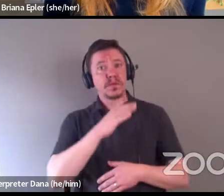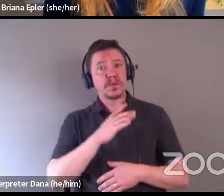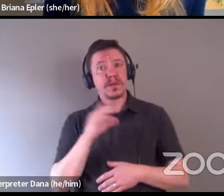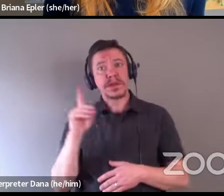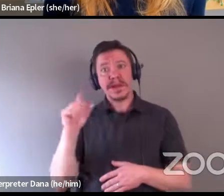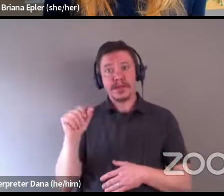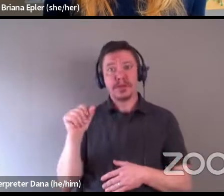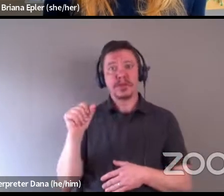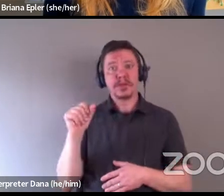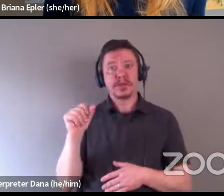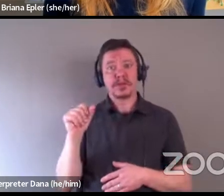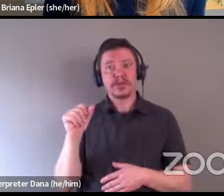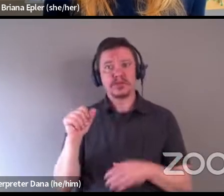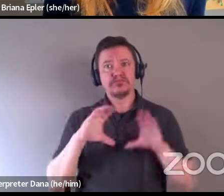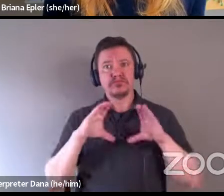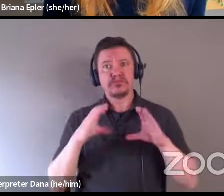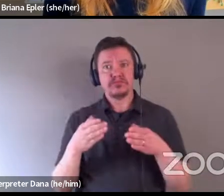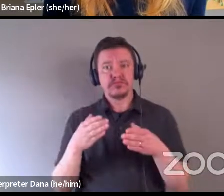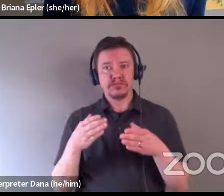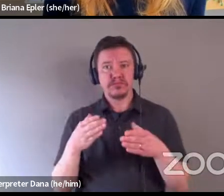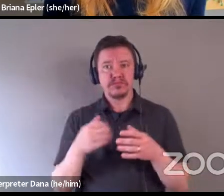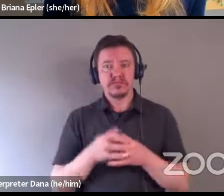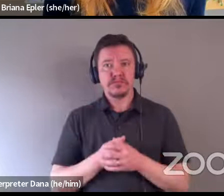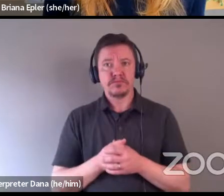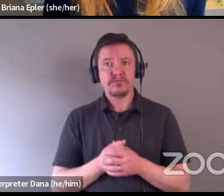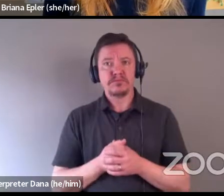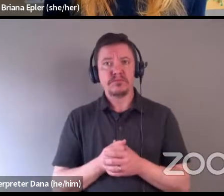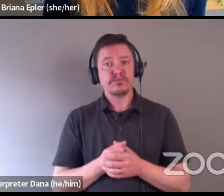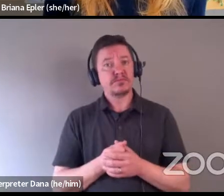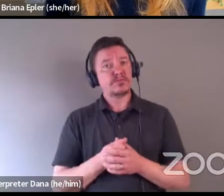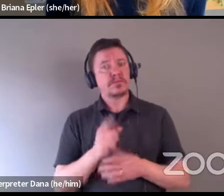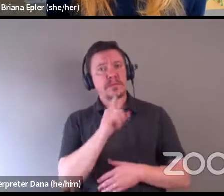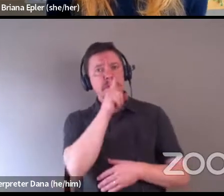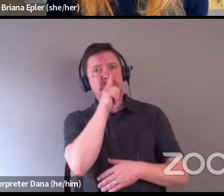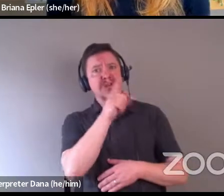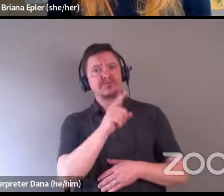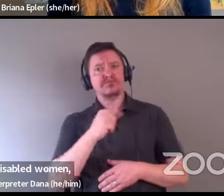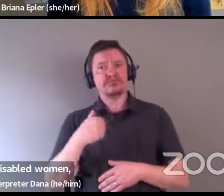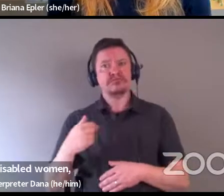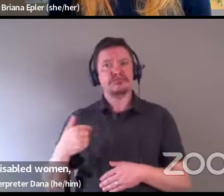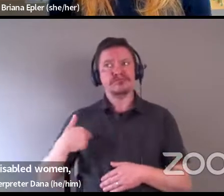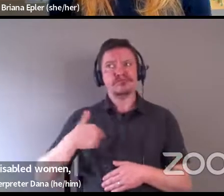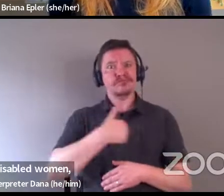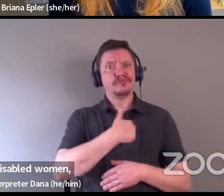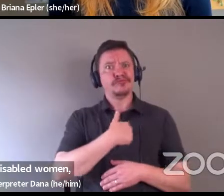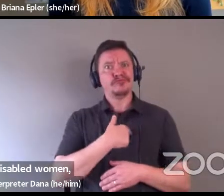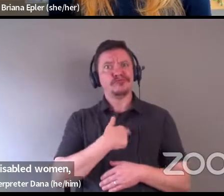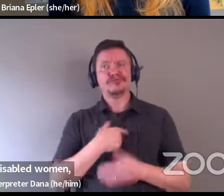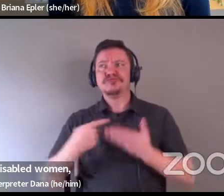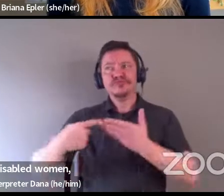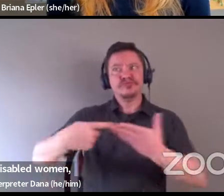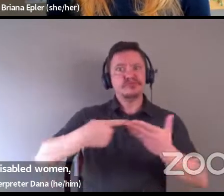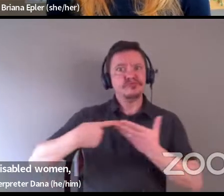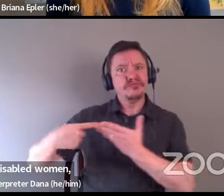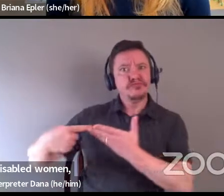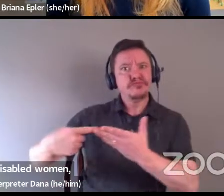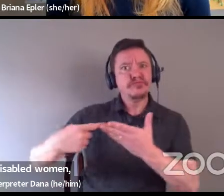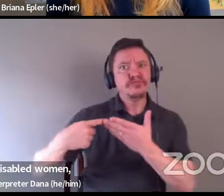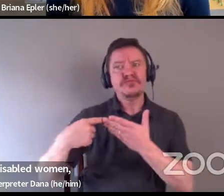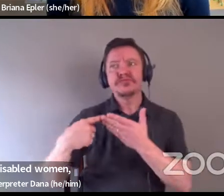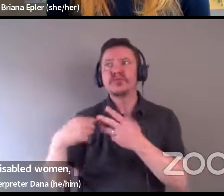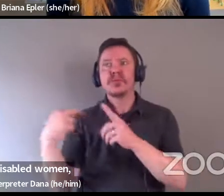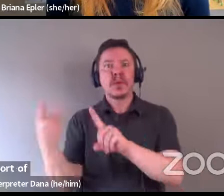disabled women from all over the world chip in, and we can sort of agree with each other and see the